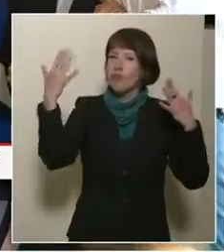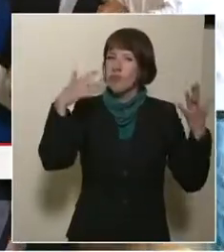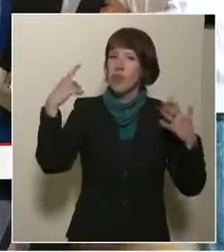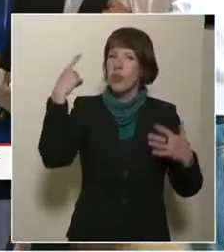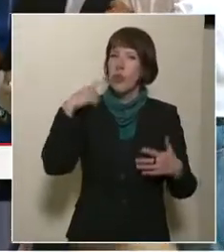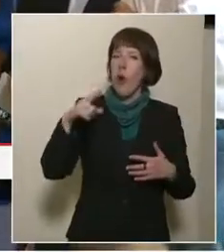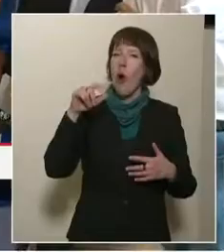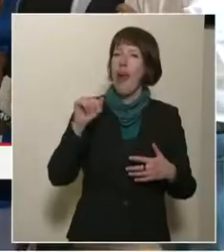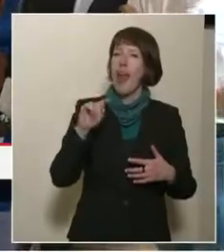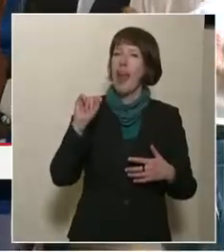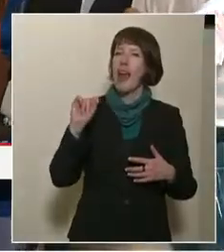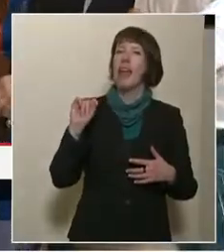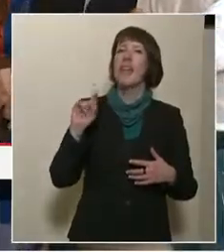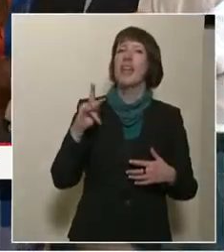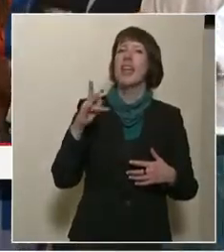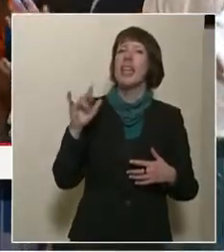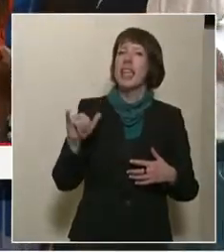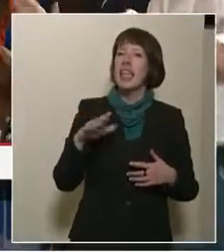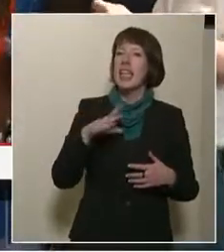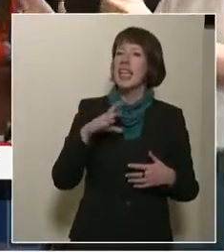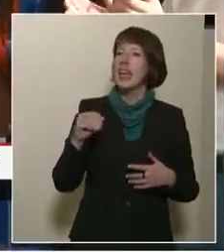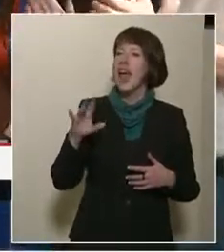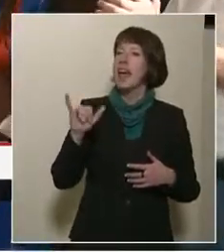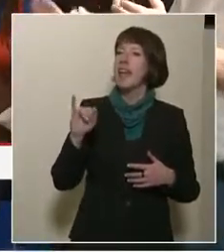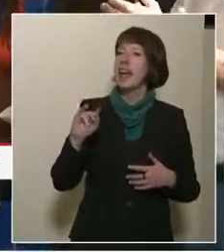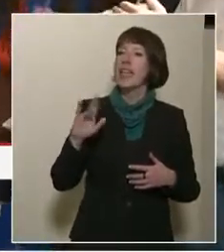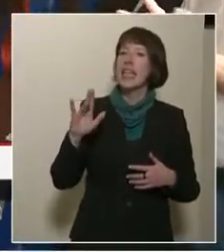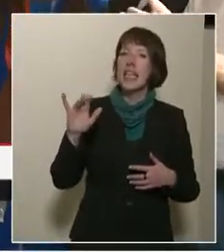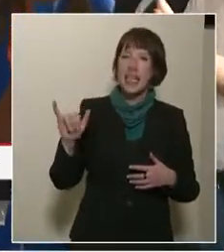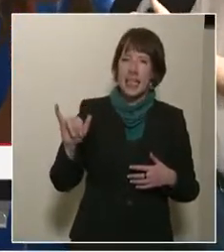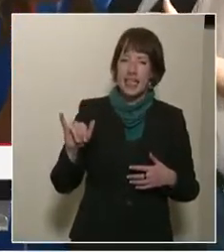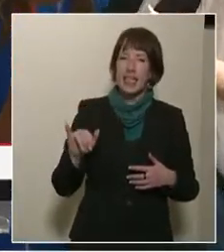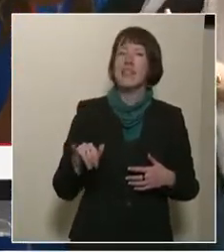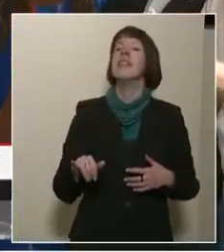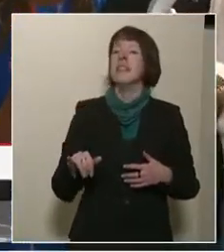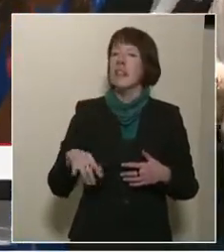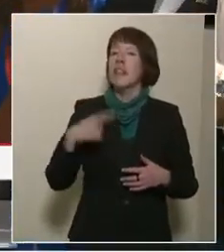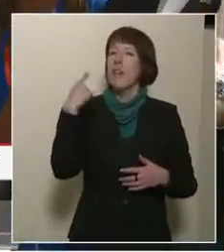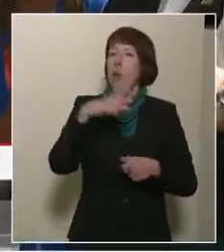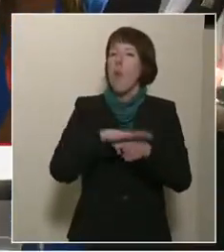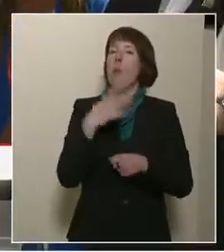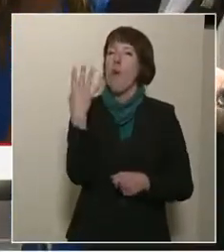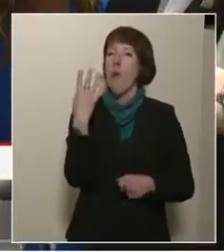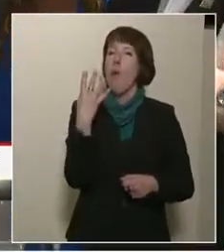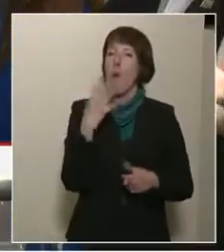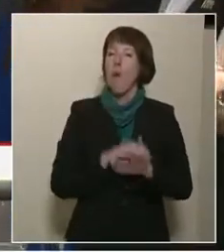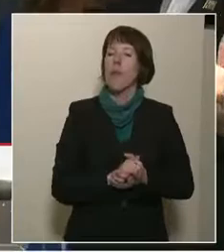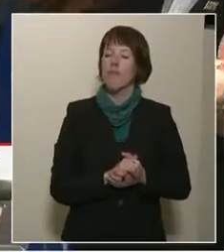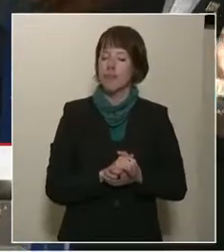to Anthony and Yami, the Ward 4 Mokers.